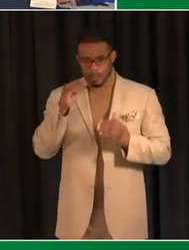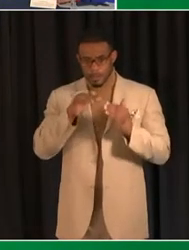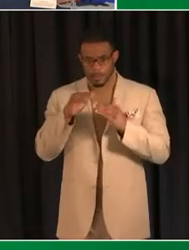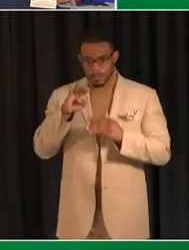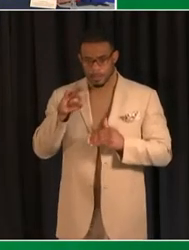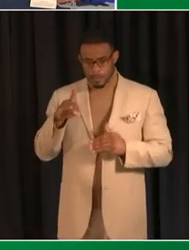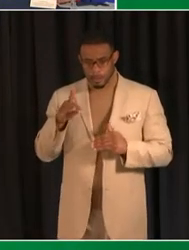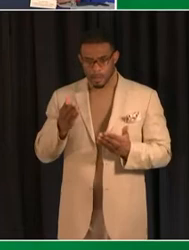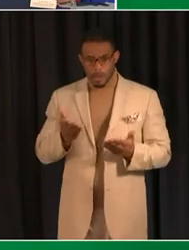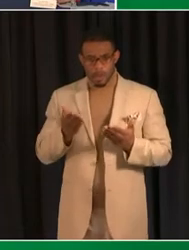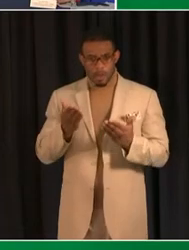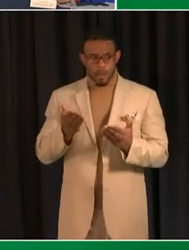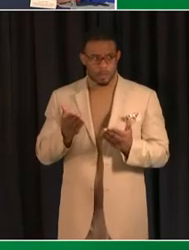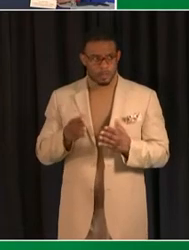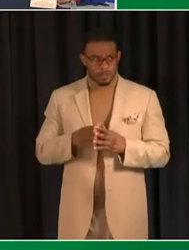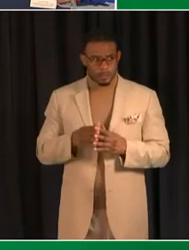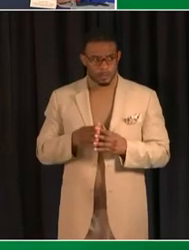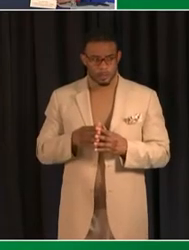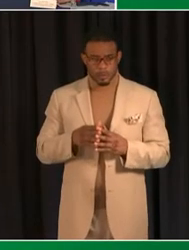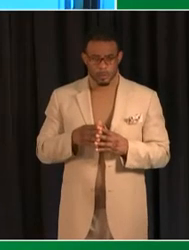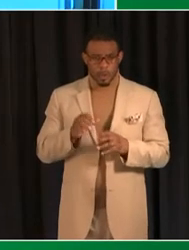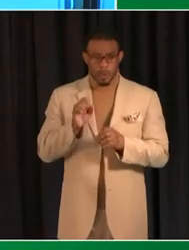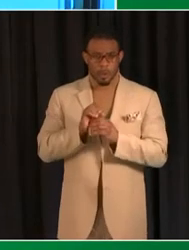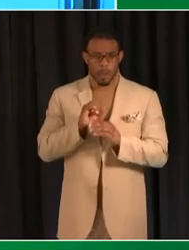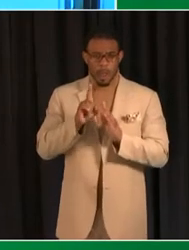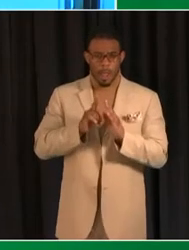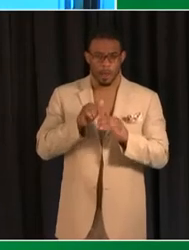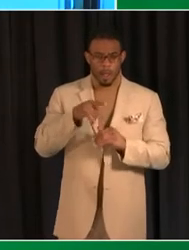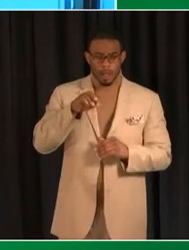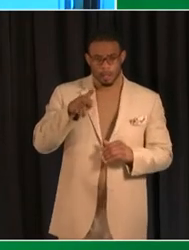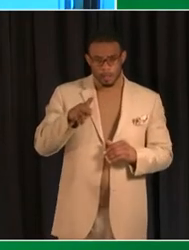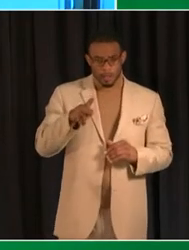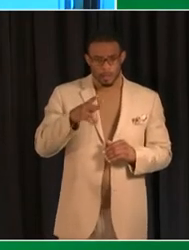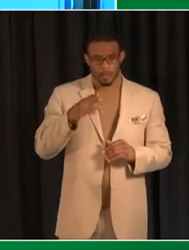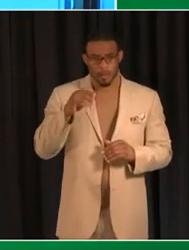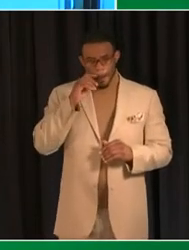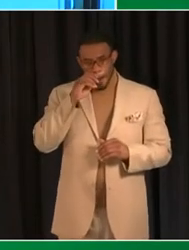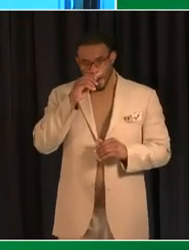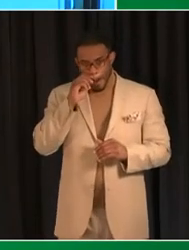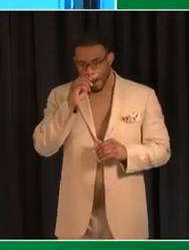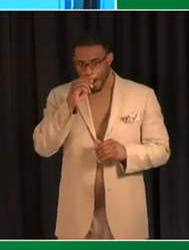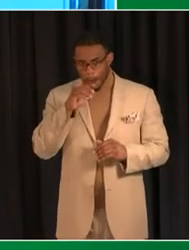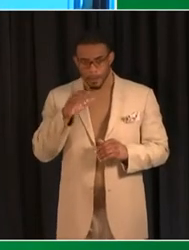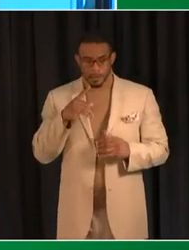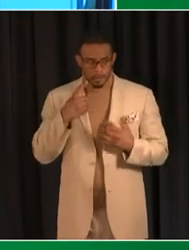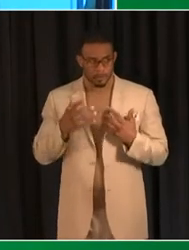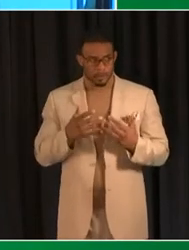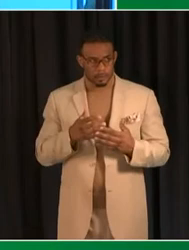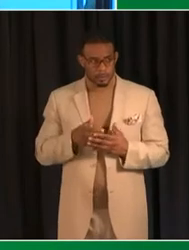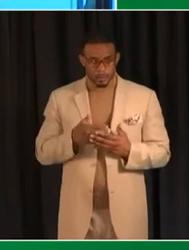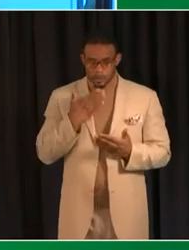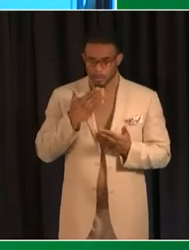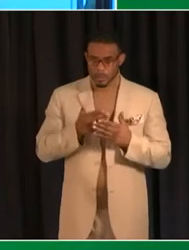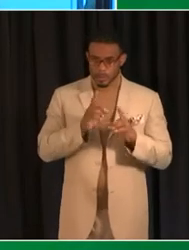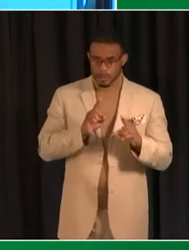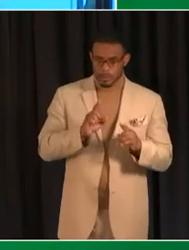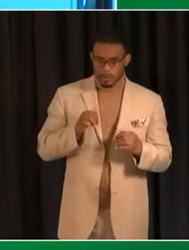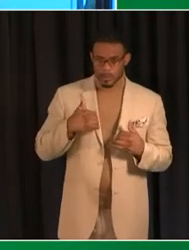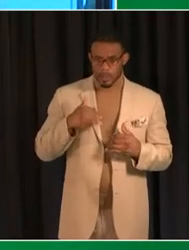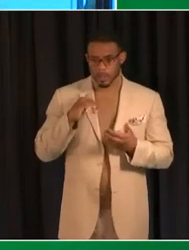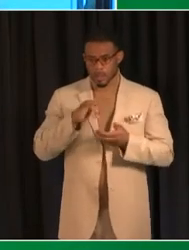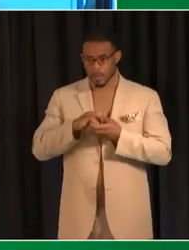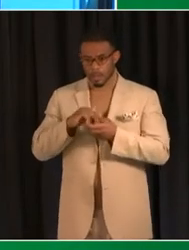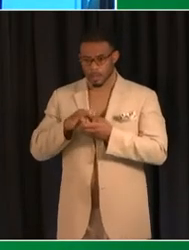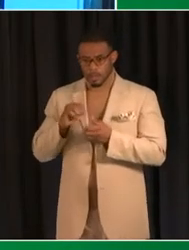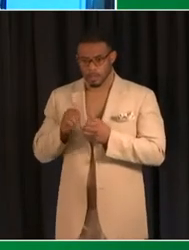summer, the downtown BID offered work hours in the park, and there was it was well attended.